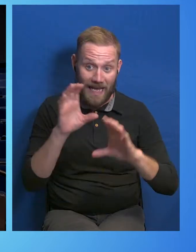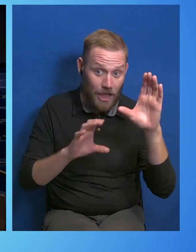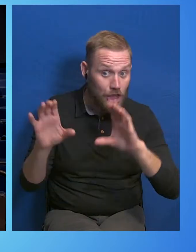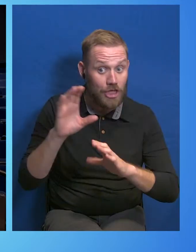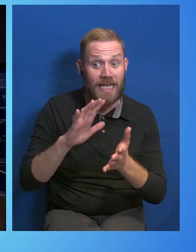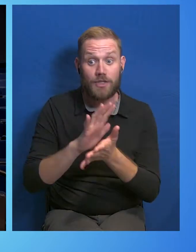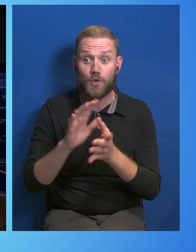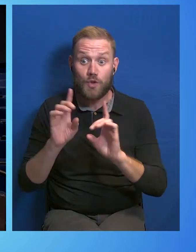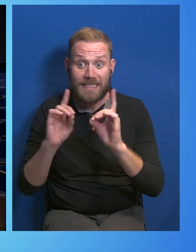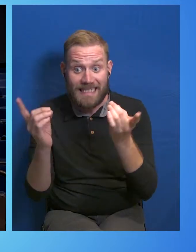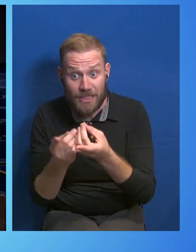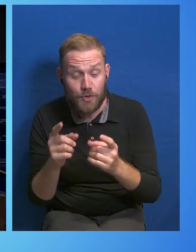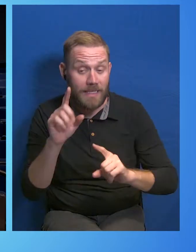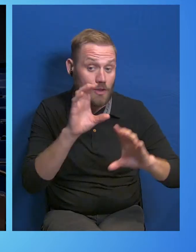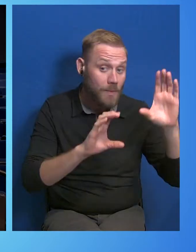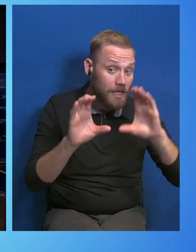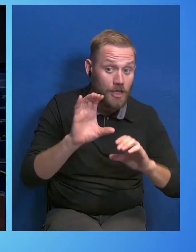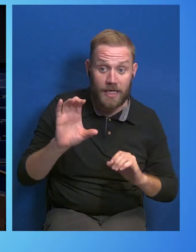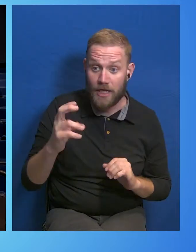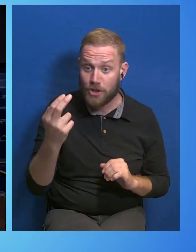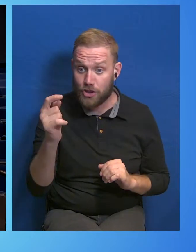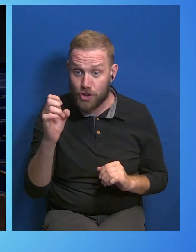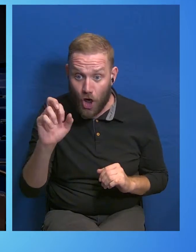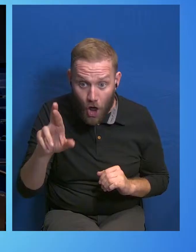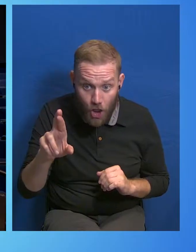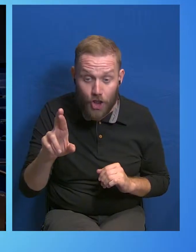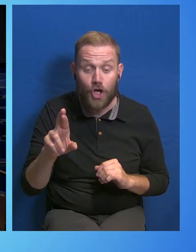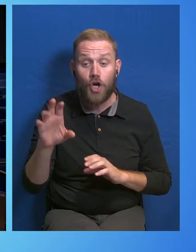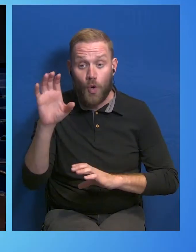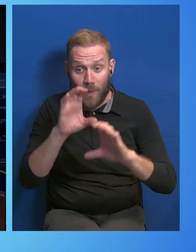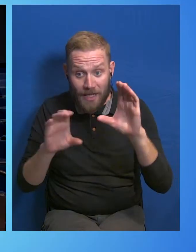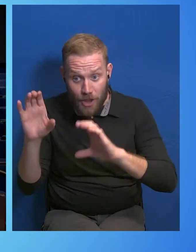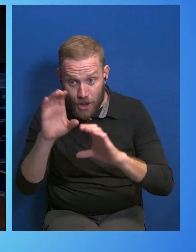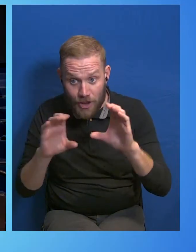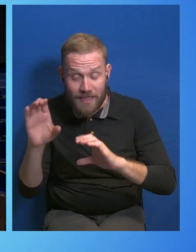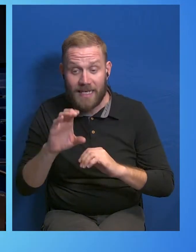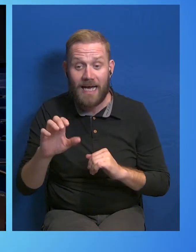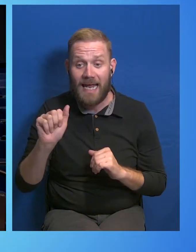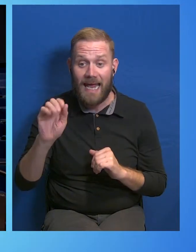districts and charters. We looked at the Arizona Board of Regents, or